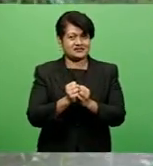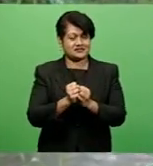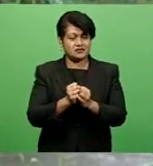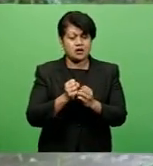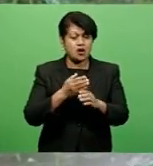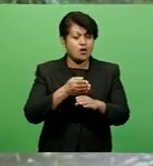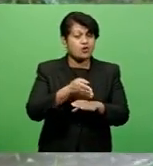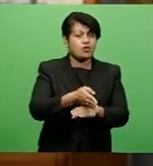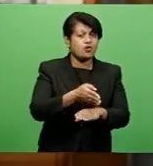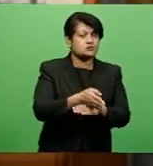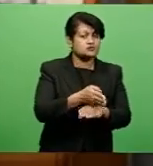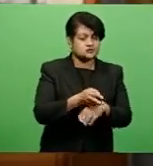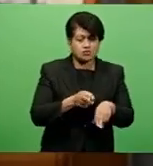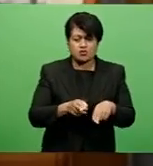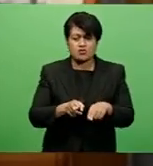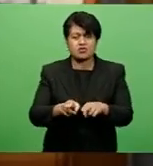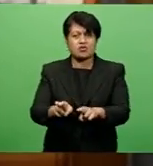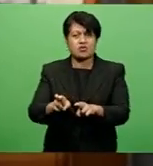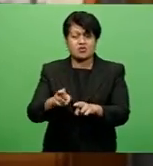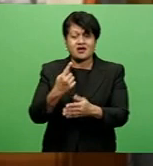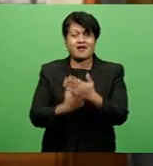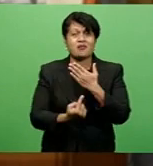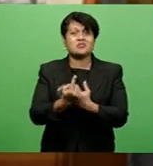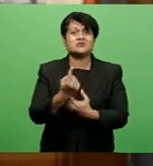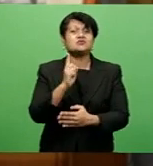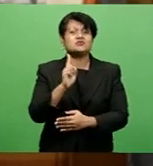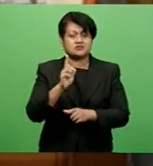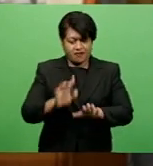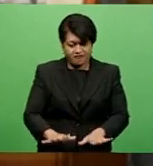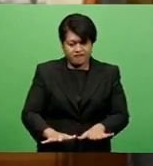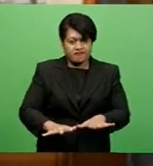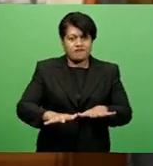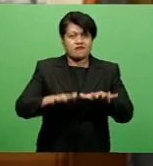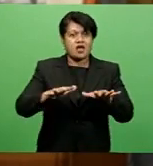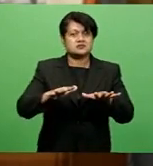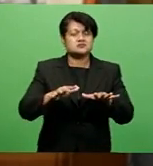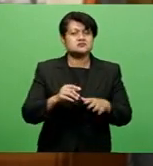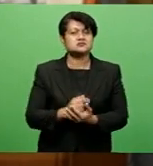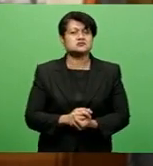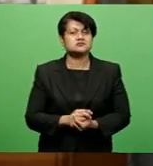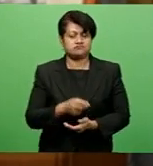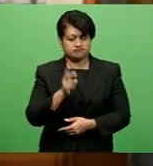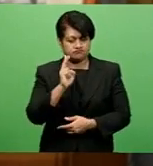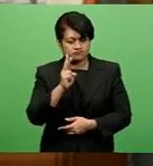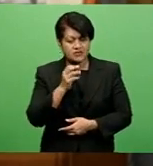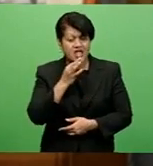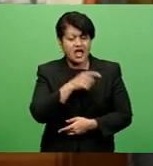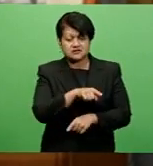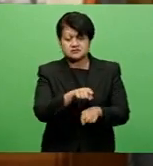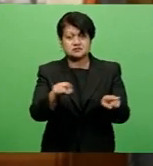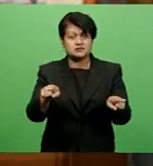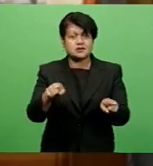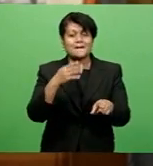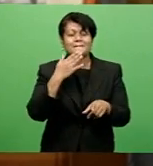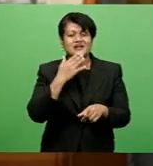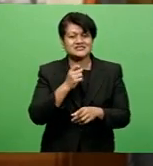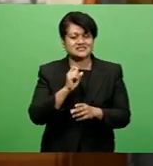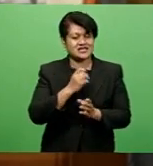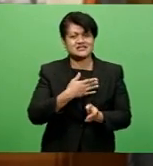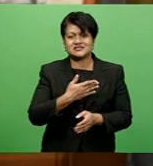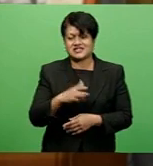and roadways are already becoming flooded. Again, I urge everyone to stay out of